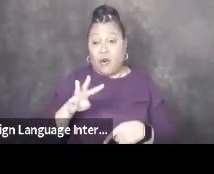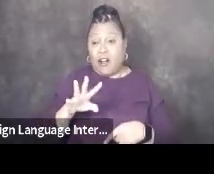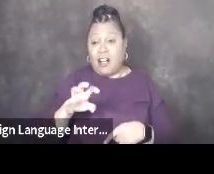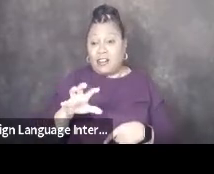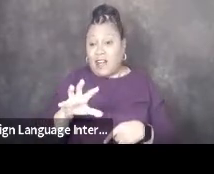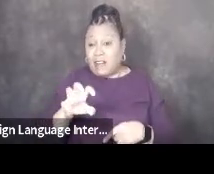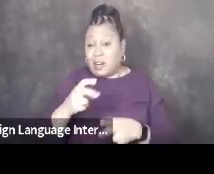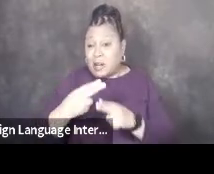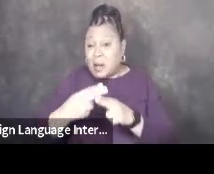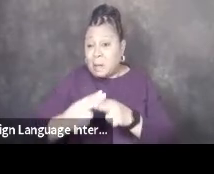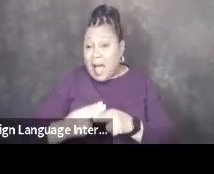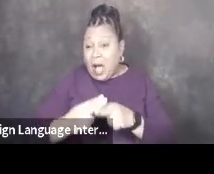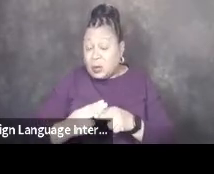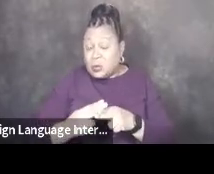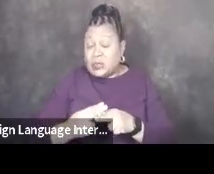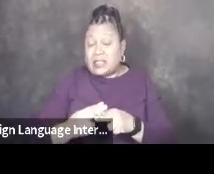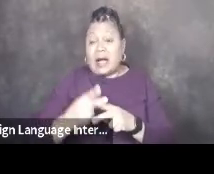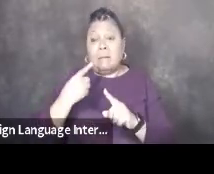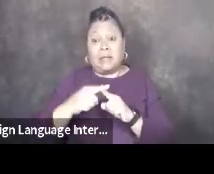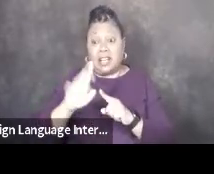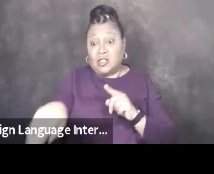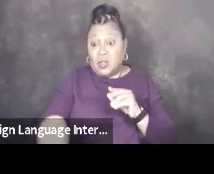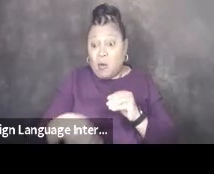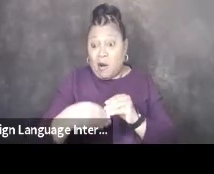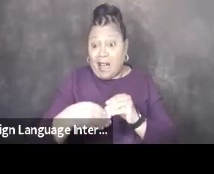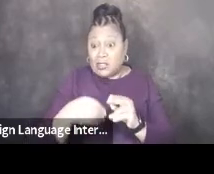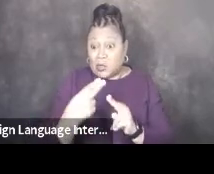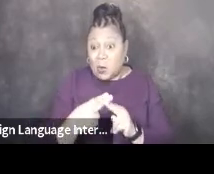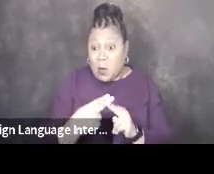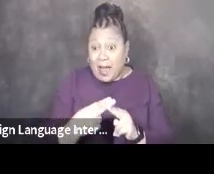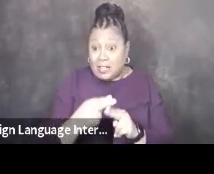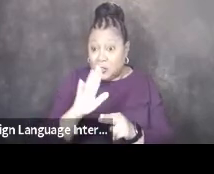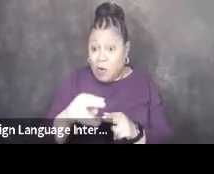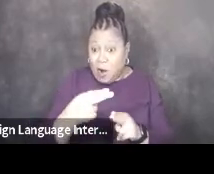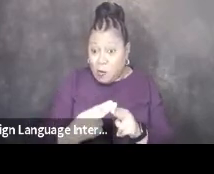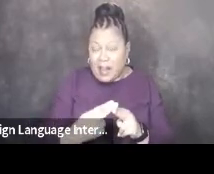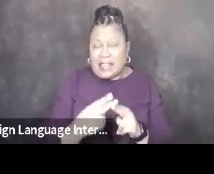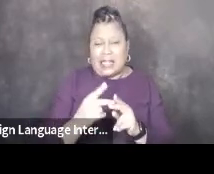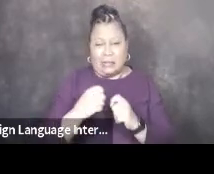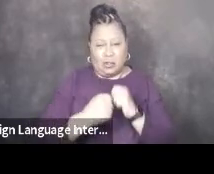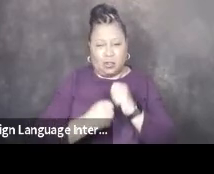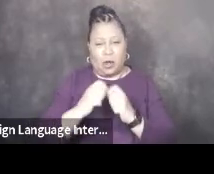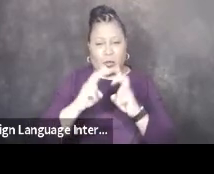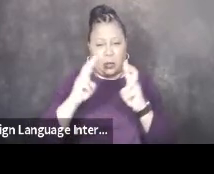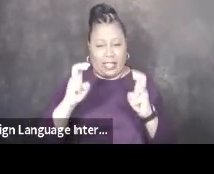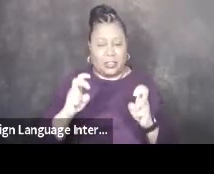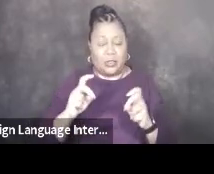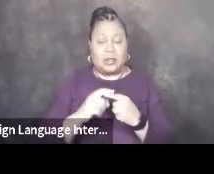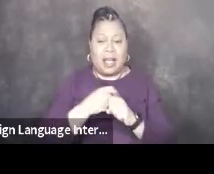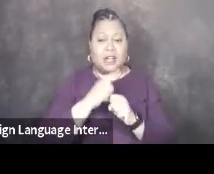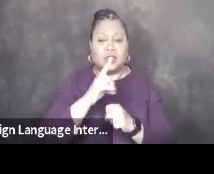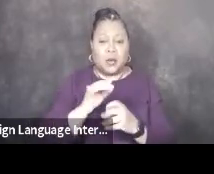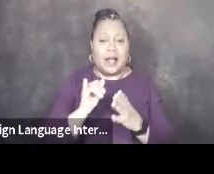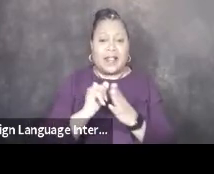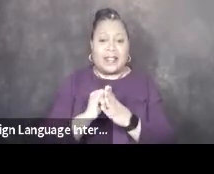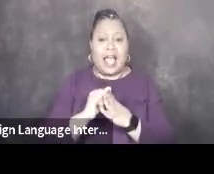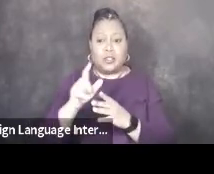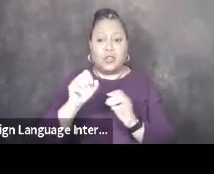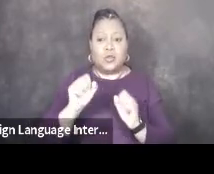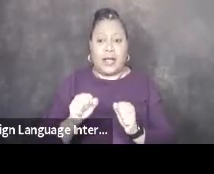pounds plus your weight, so it becomes a structural issue. You need to make sure that you